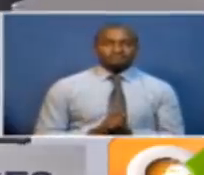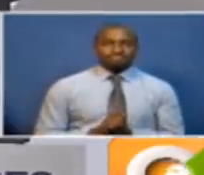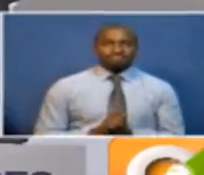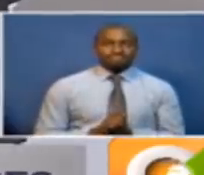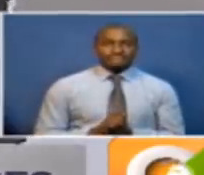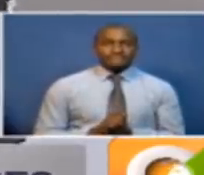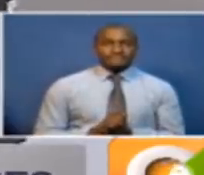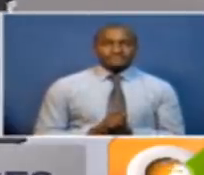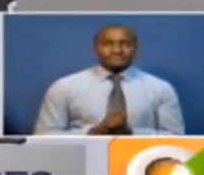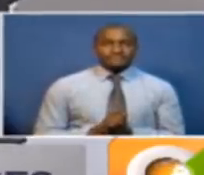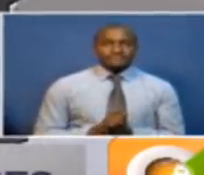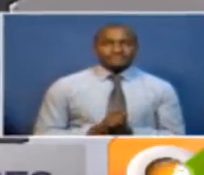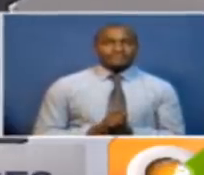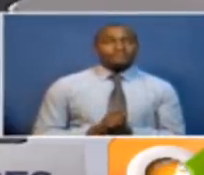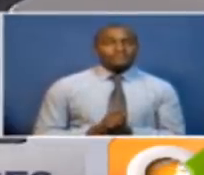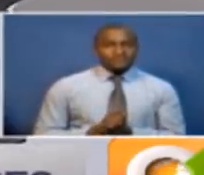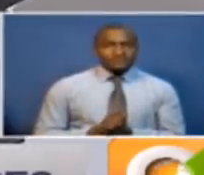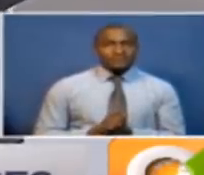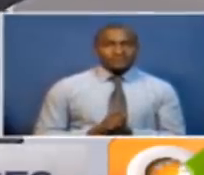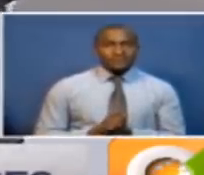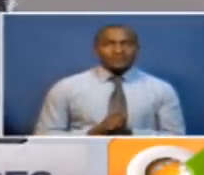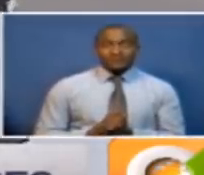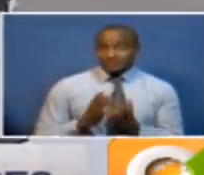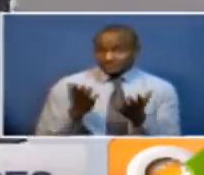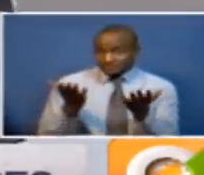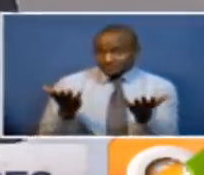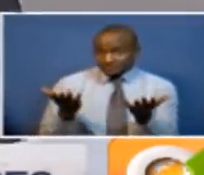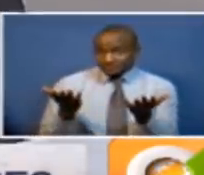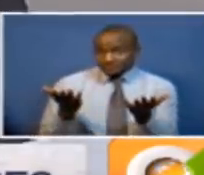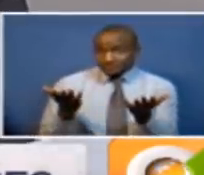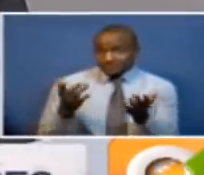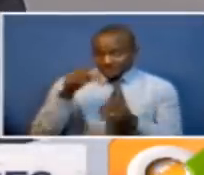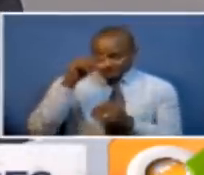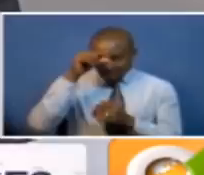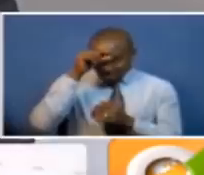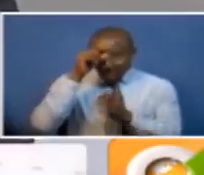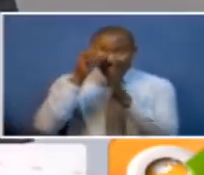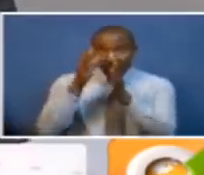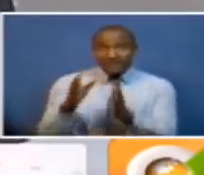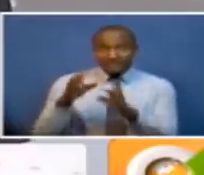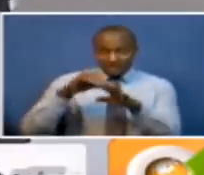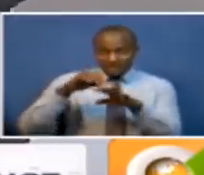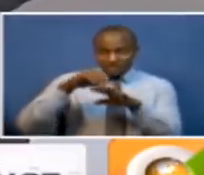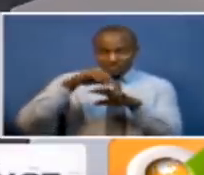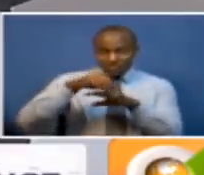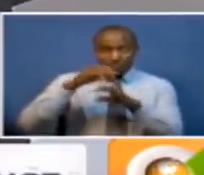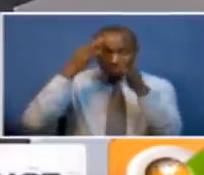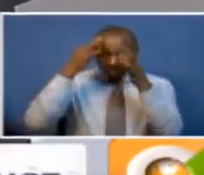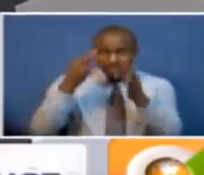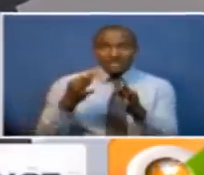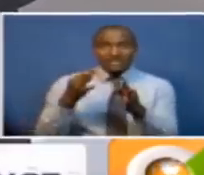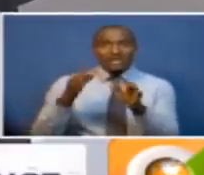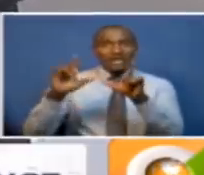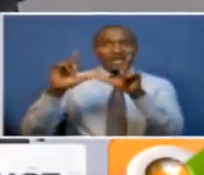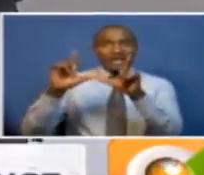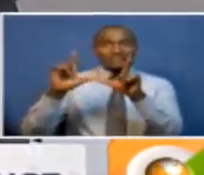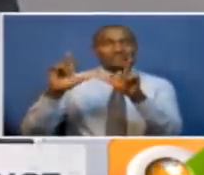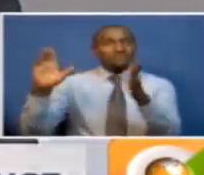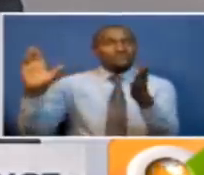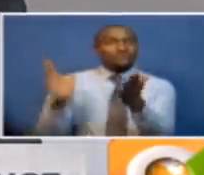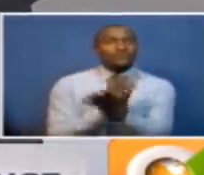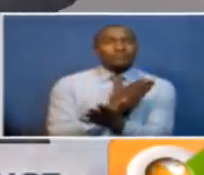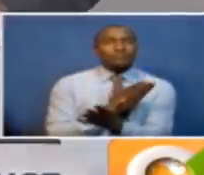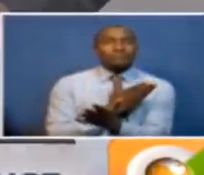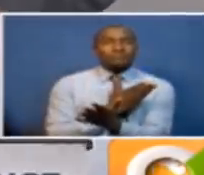the implications of this are, Jeff. Of course, after Governor Mike Sonko decided to revoke the licenses. So we have